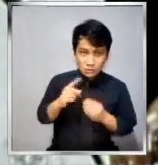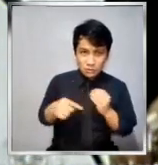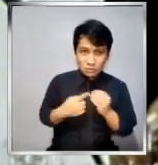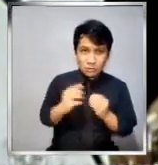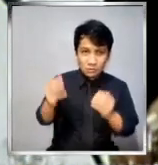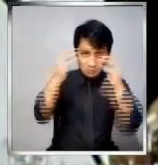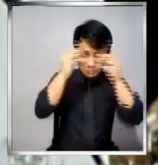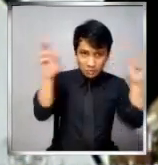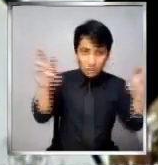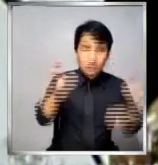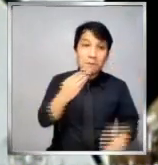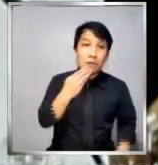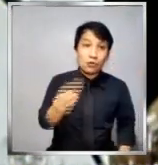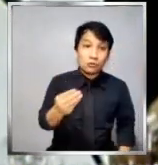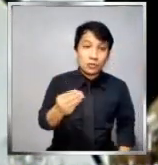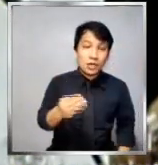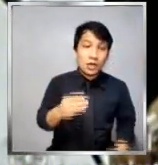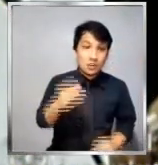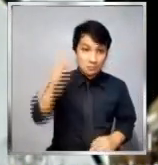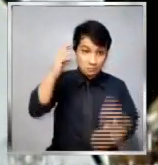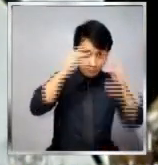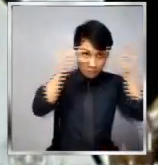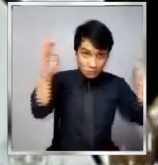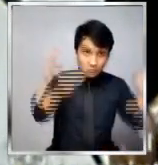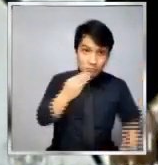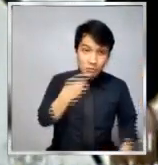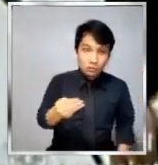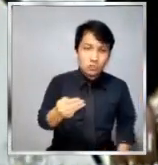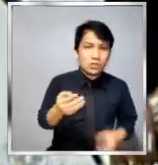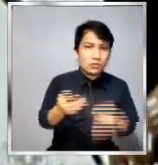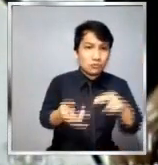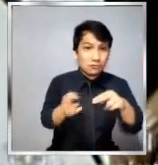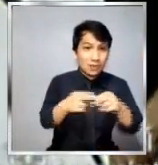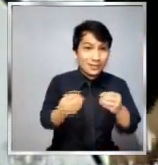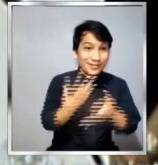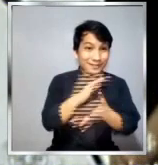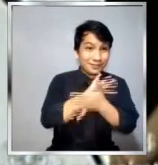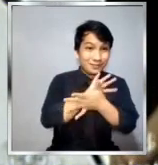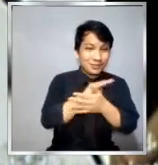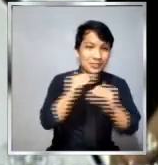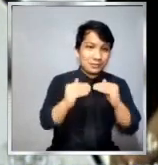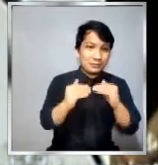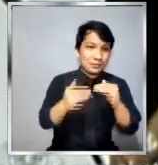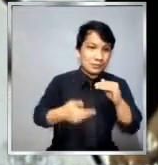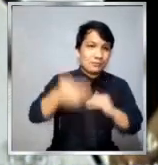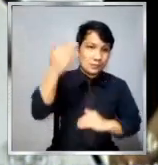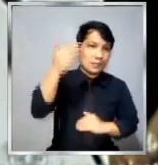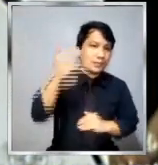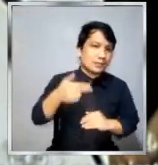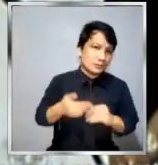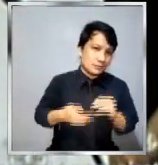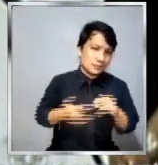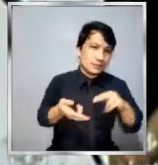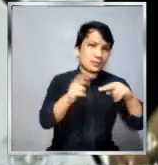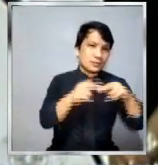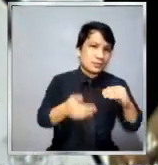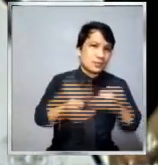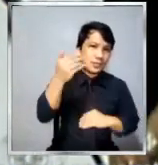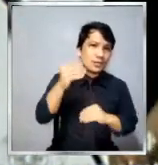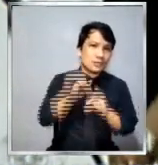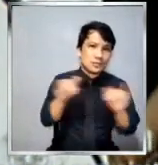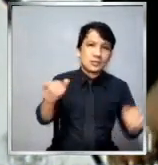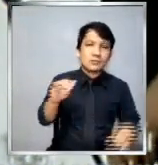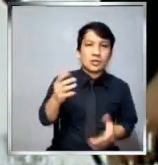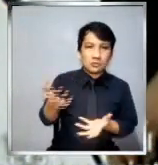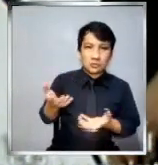City, the cases of Bacolod City is much higher than Iligan City, who is also an MECQ. So we